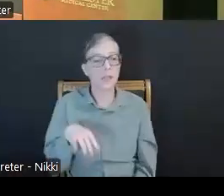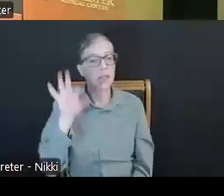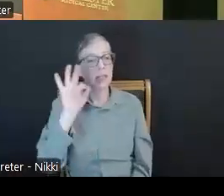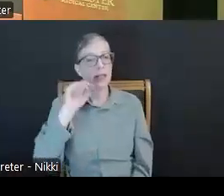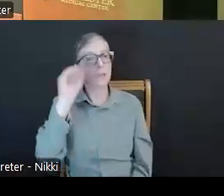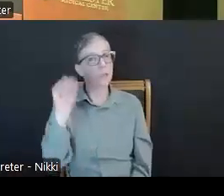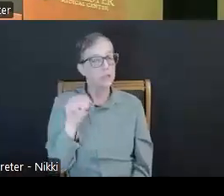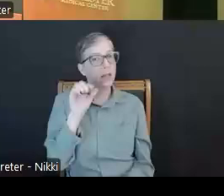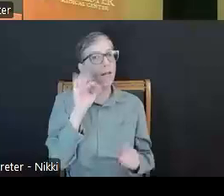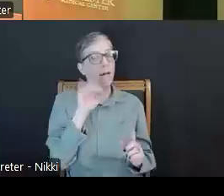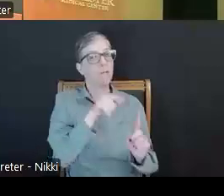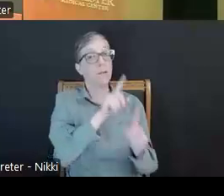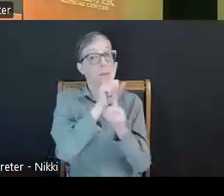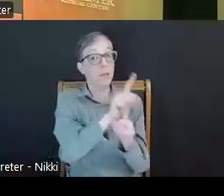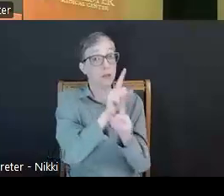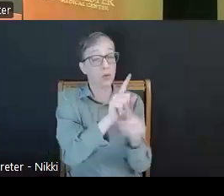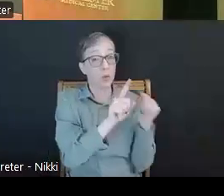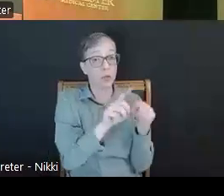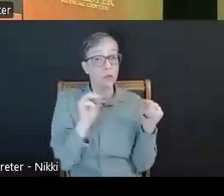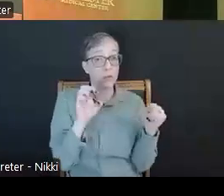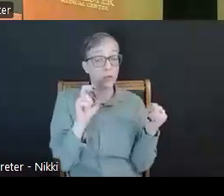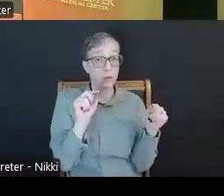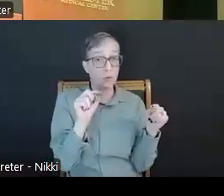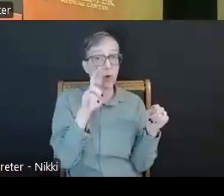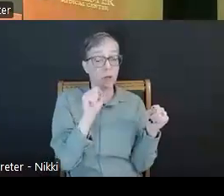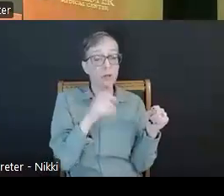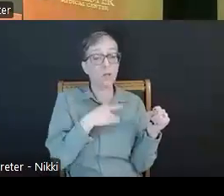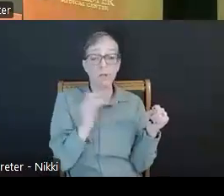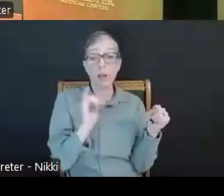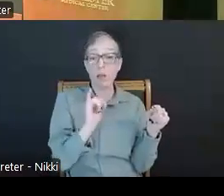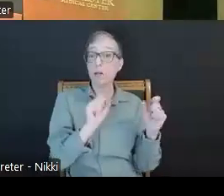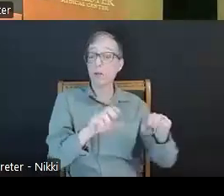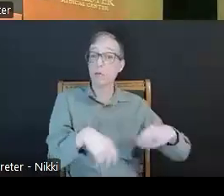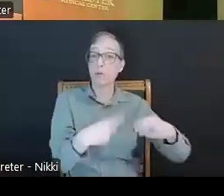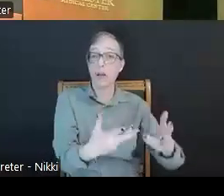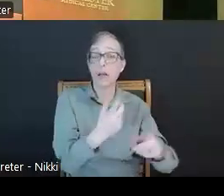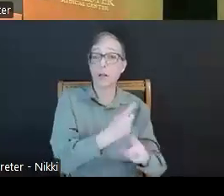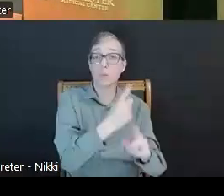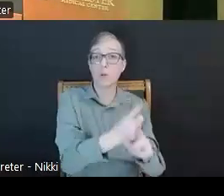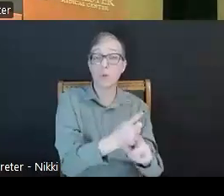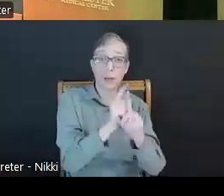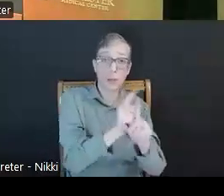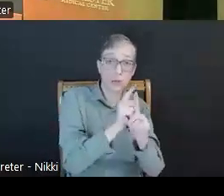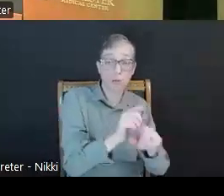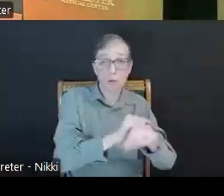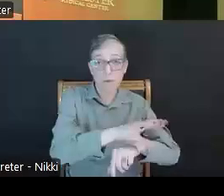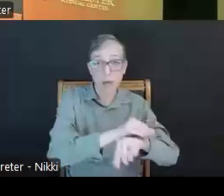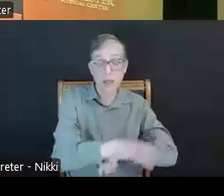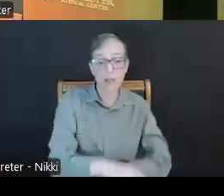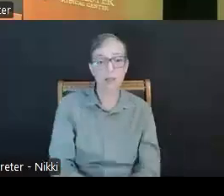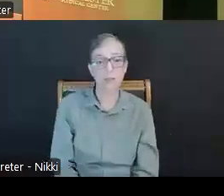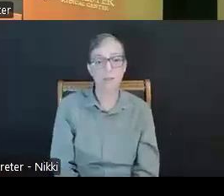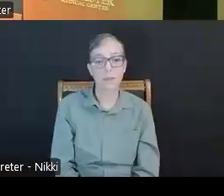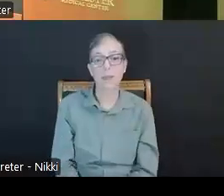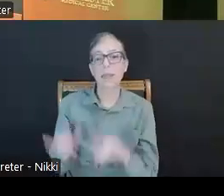always provide mentorship or support as was appropriate. At the same time, the majority of mentors